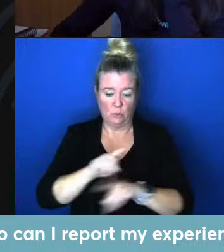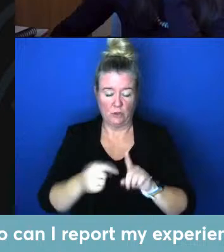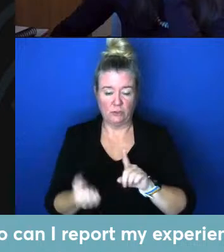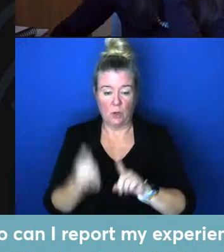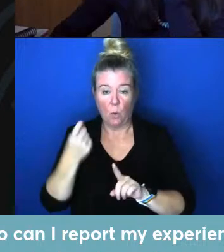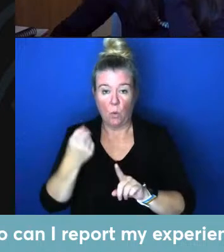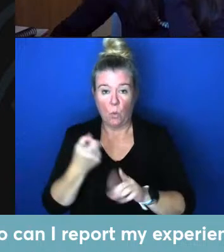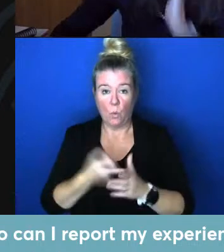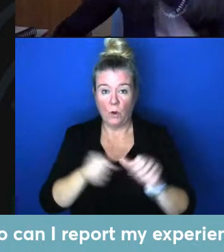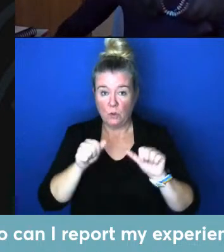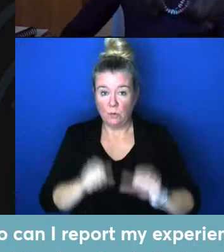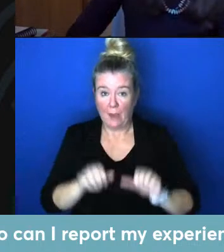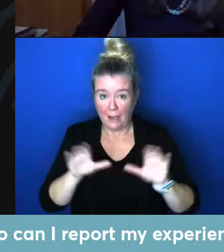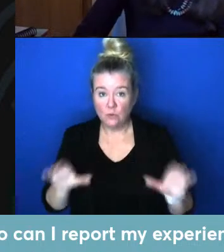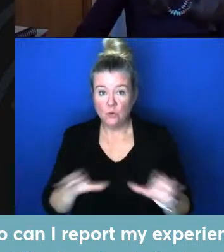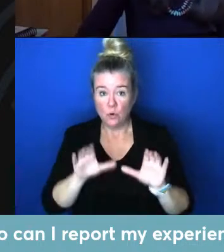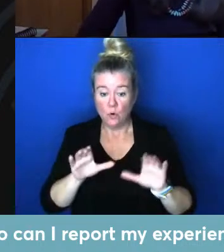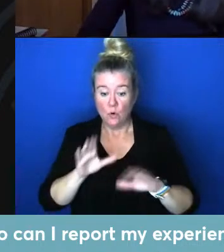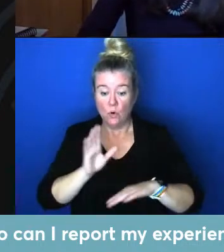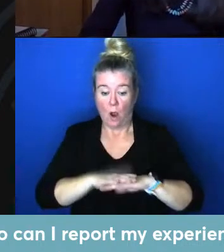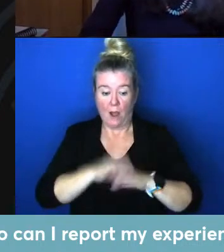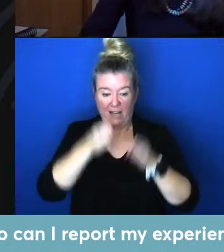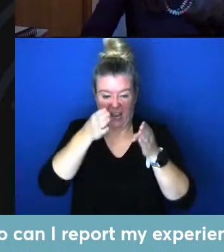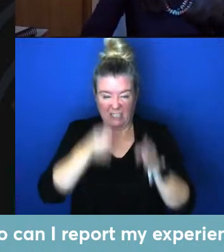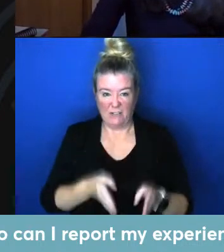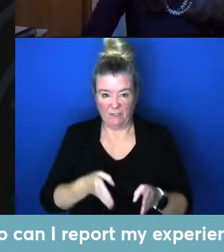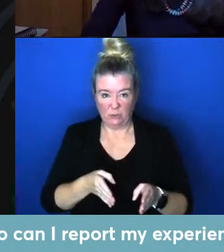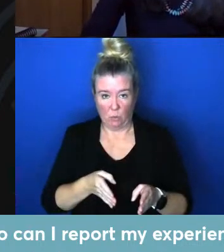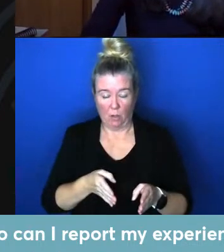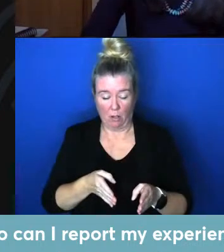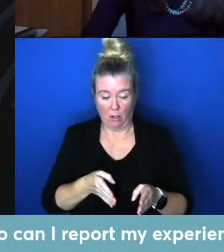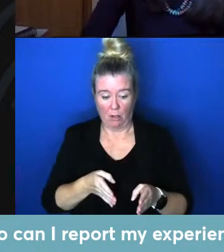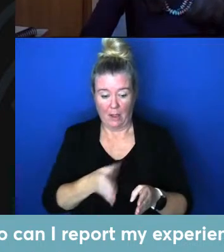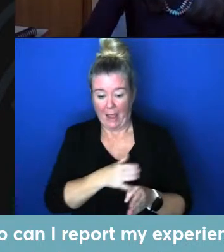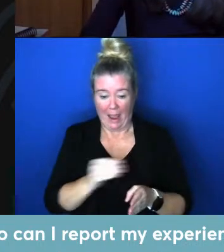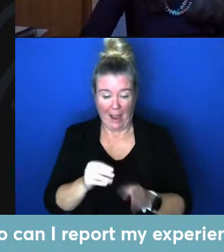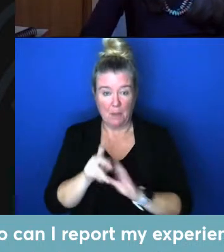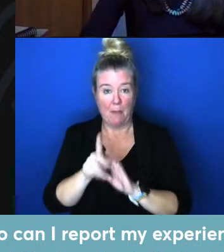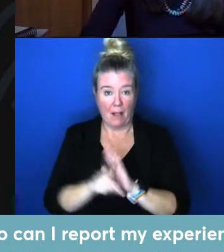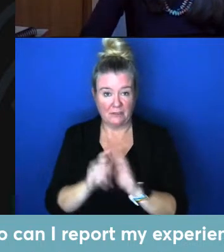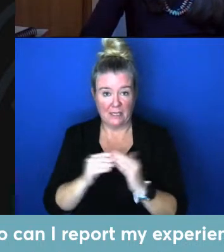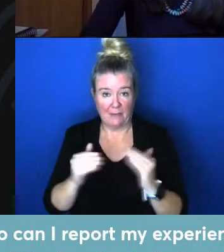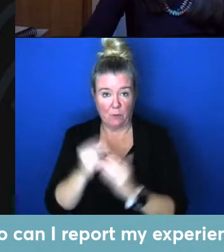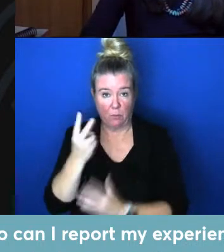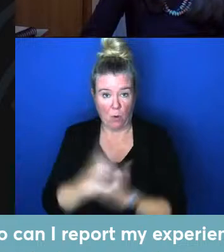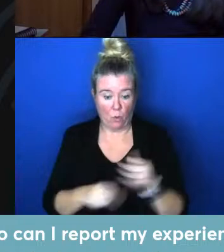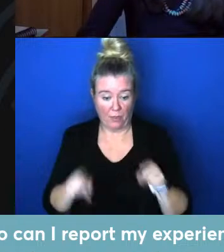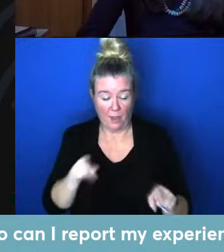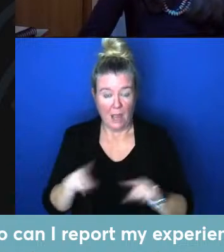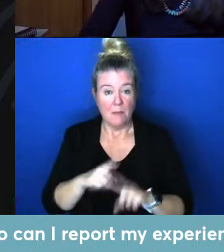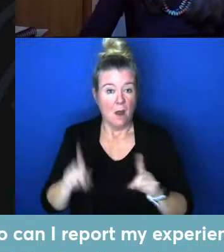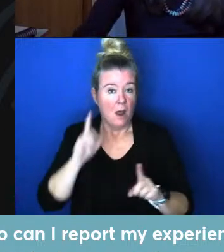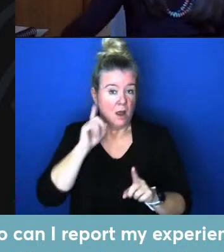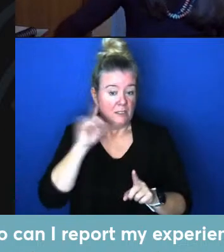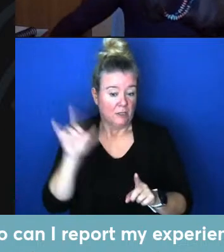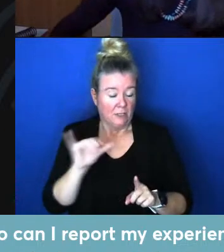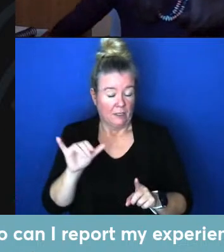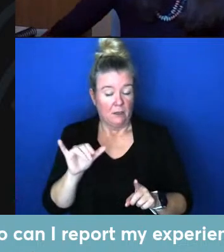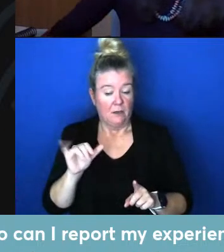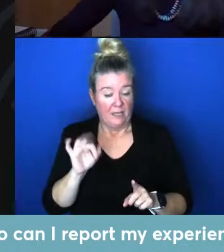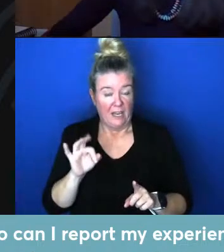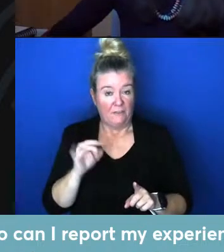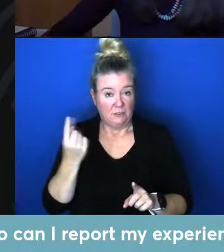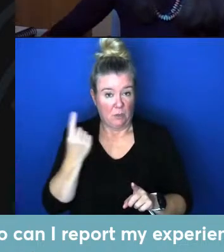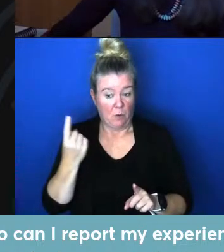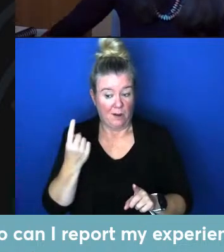be done, both on the individual as well as on a policy level. But it sounds like if